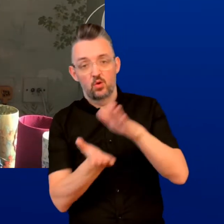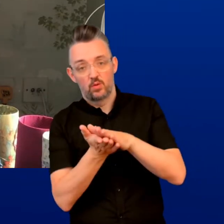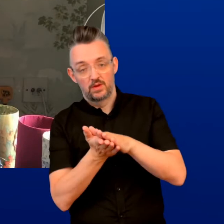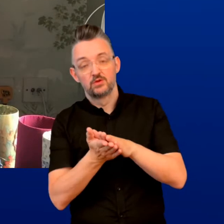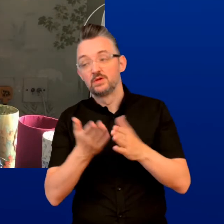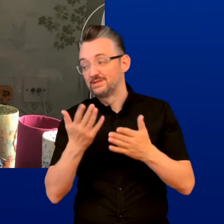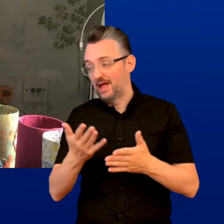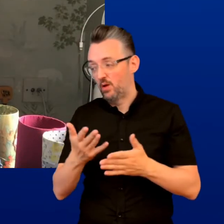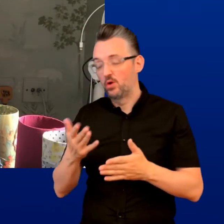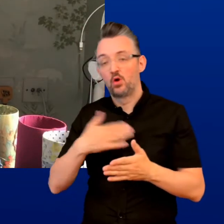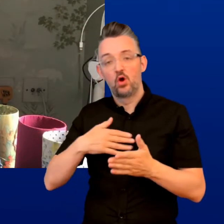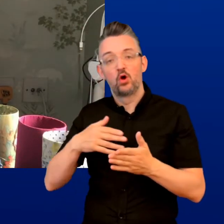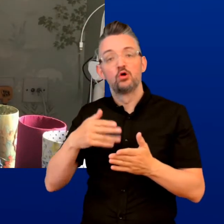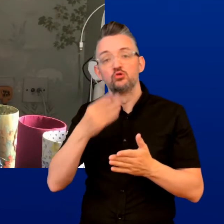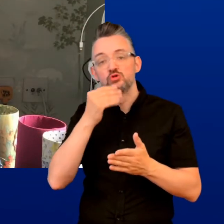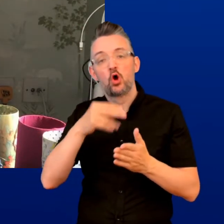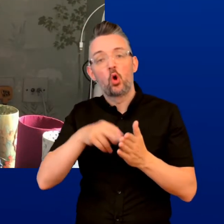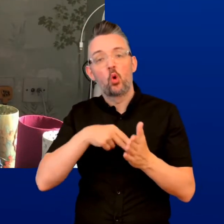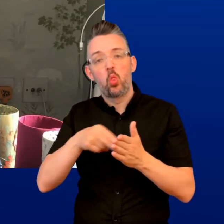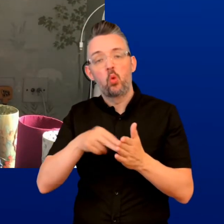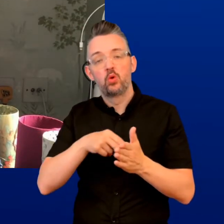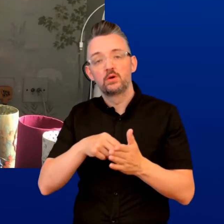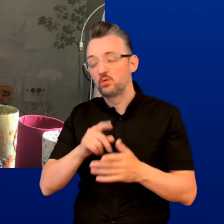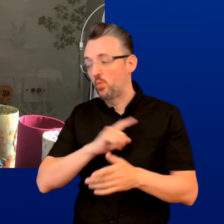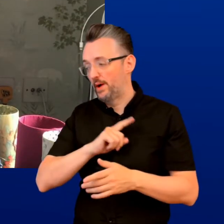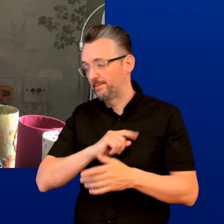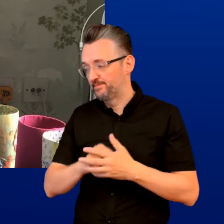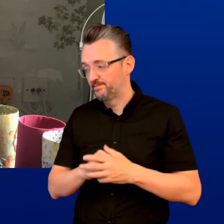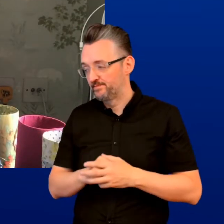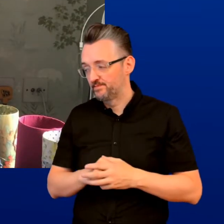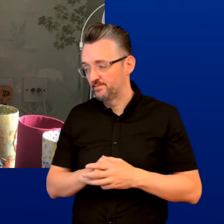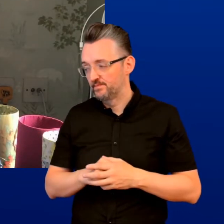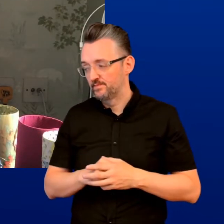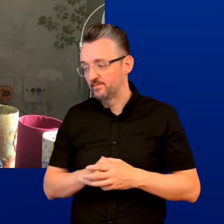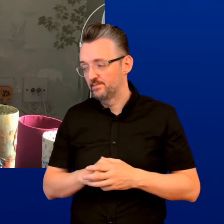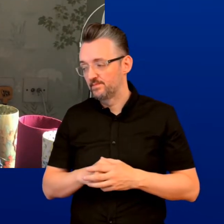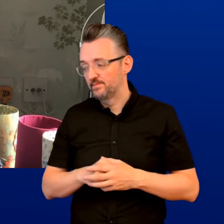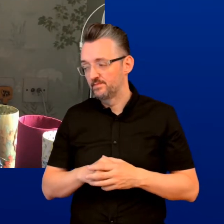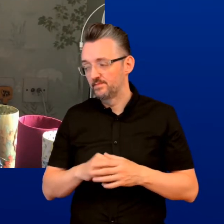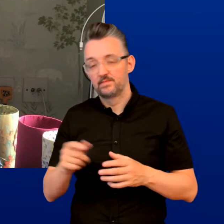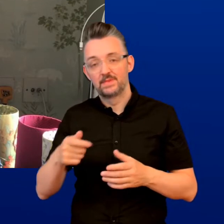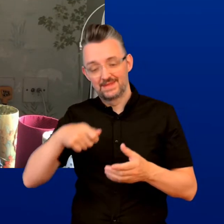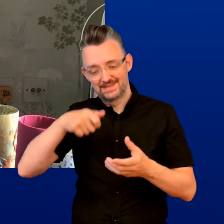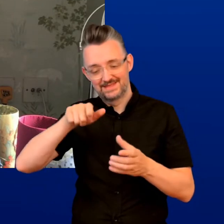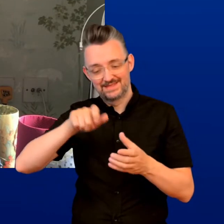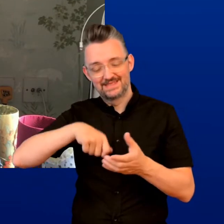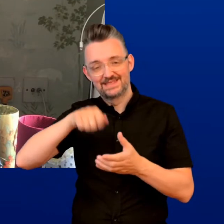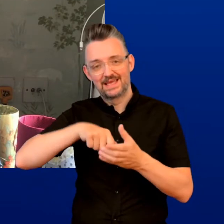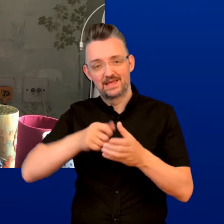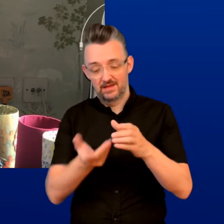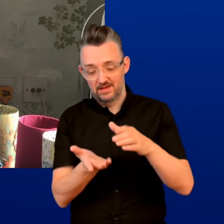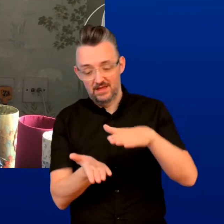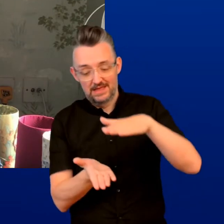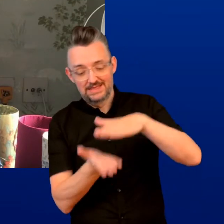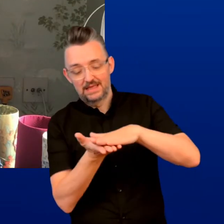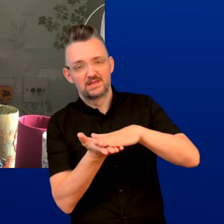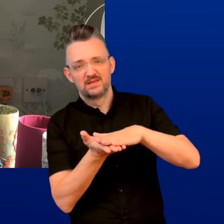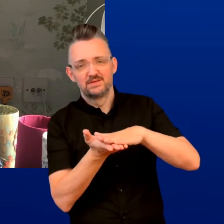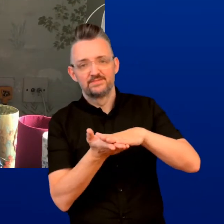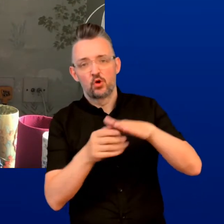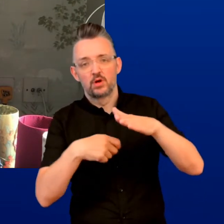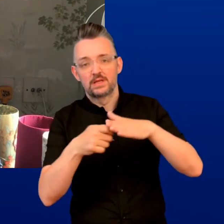glue, because the glue, the stick doesn't stick the bottom